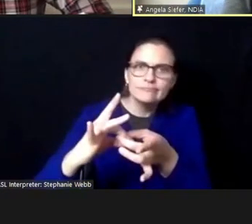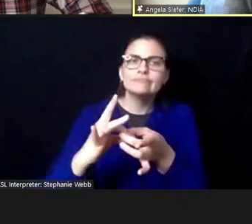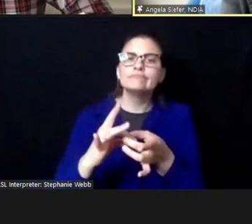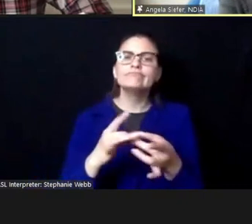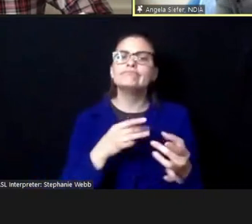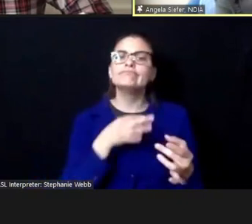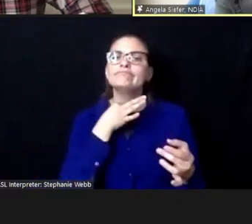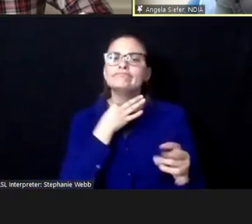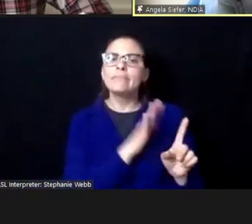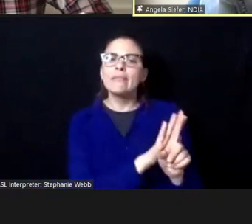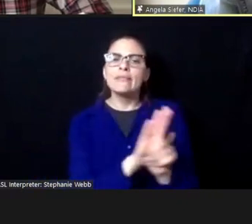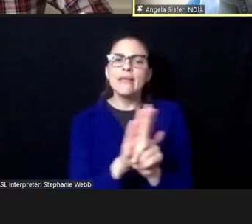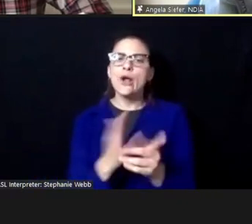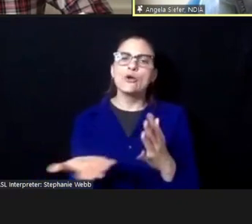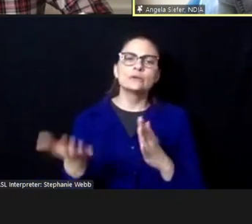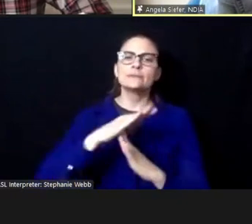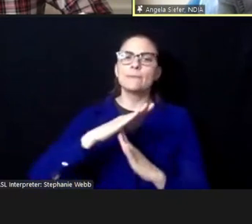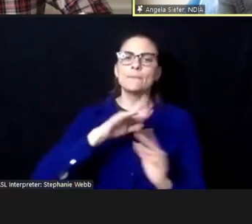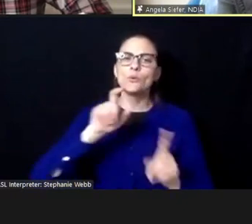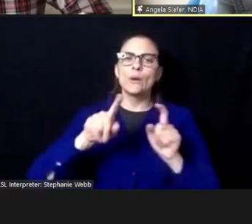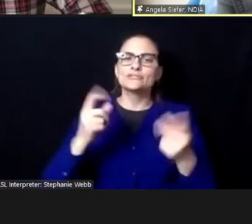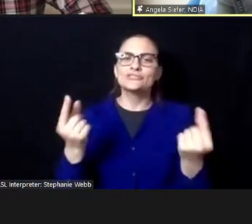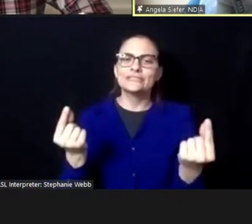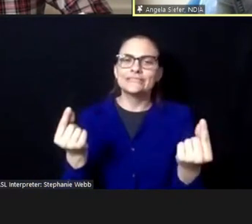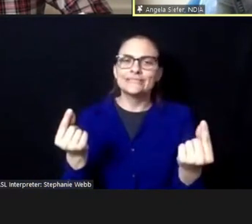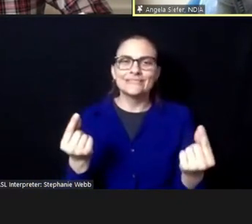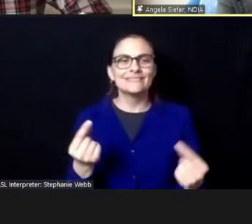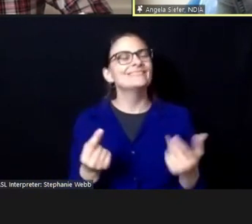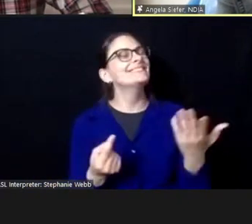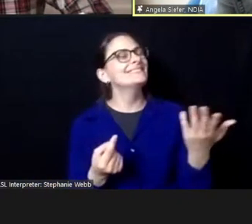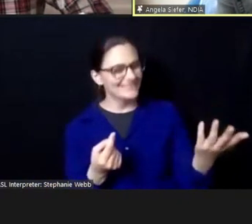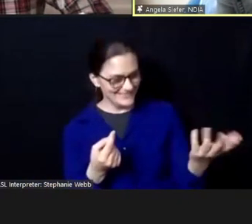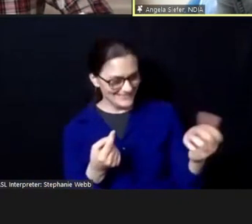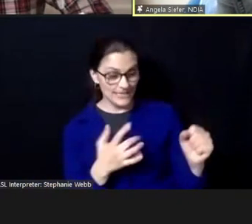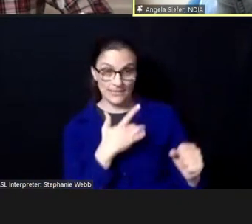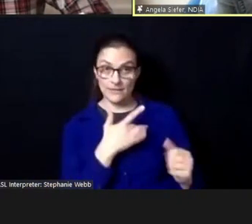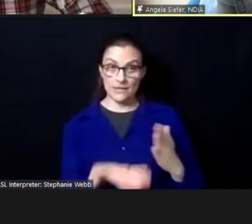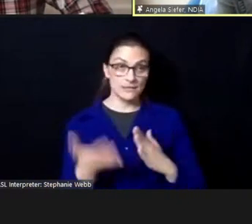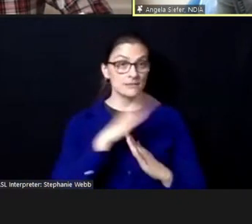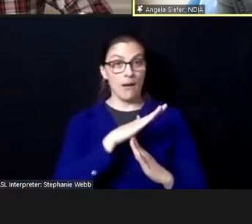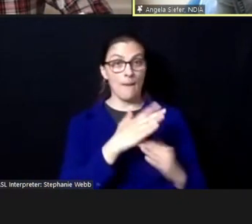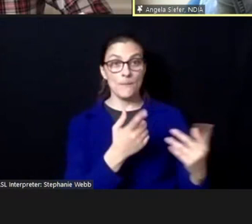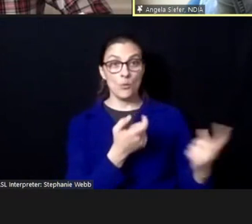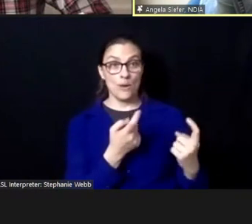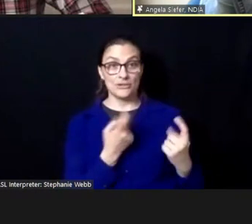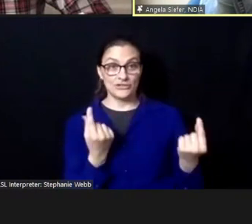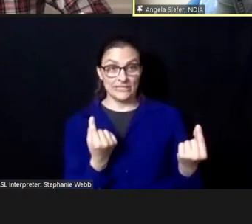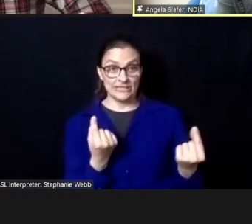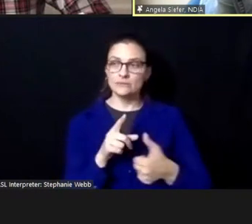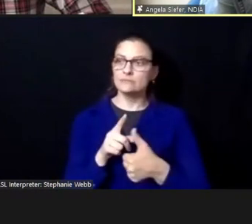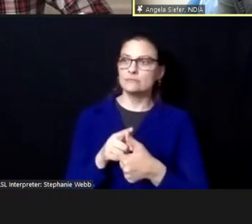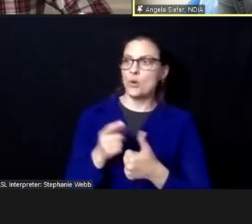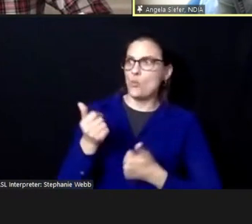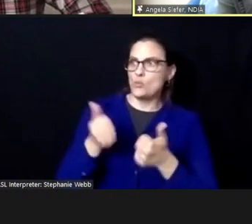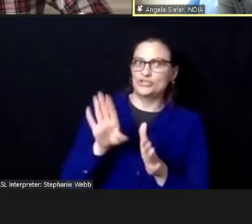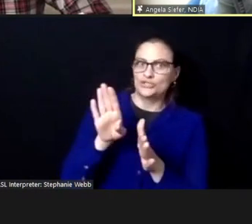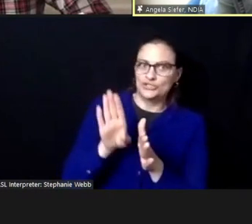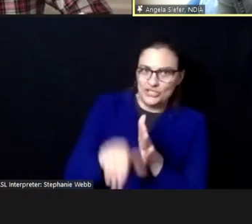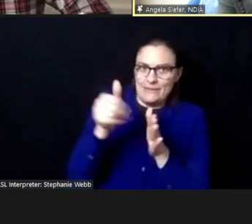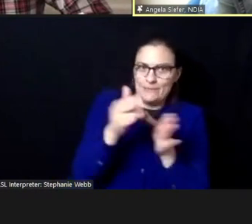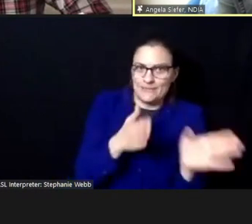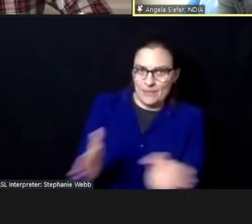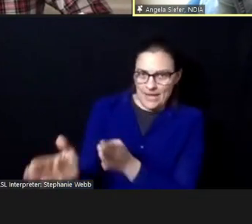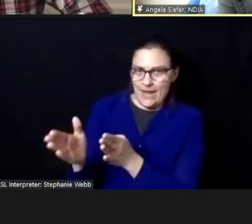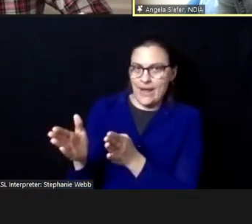Questions are usually, what's the cheapest plan, right, that meets my needs? Questions in terms of difference between